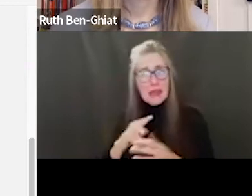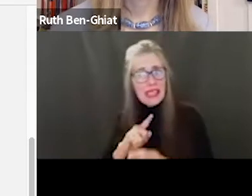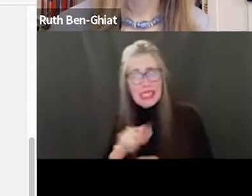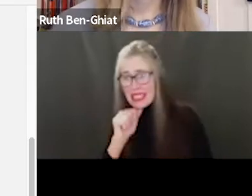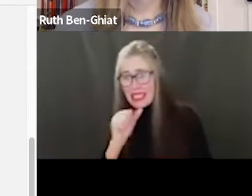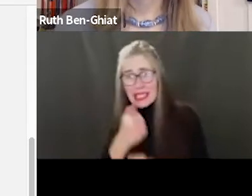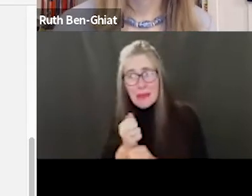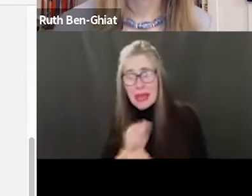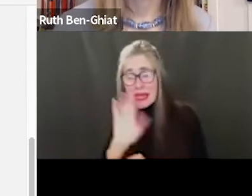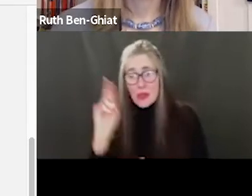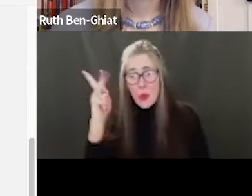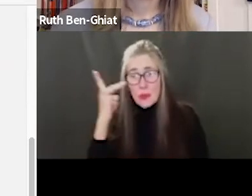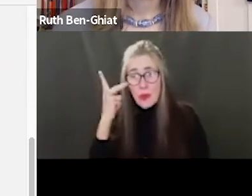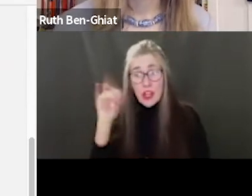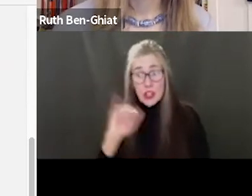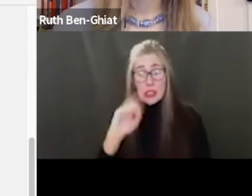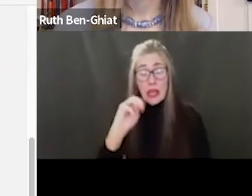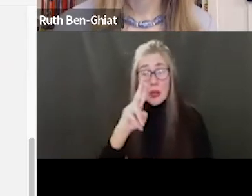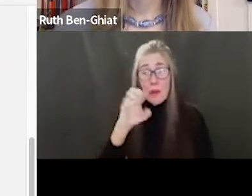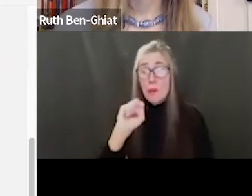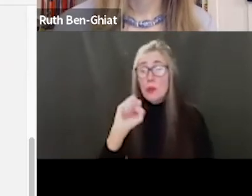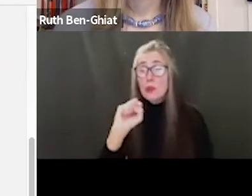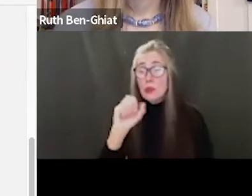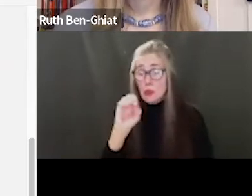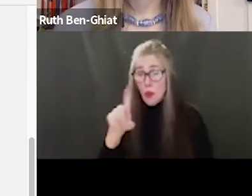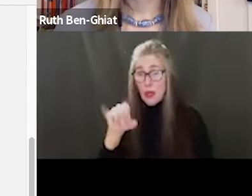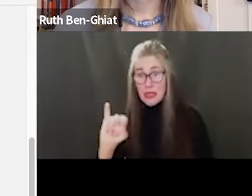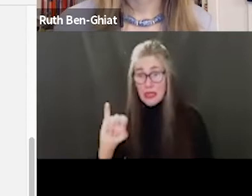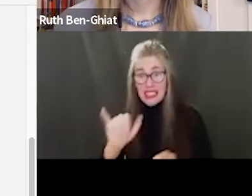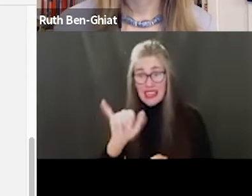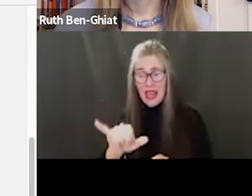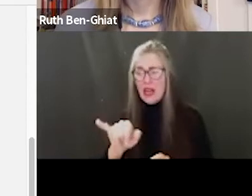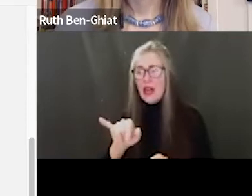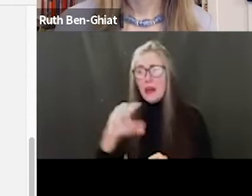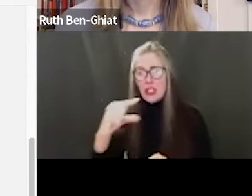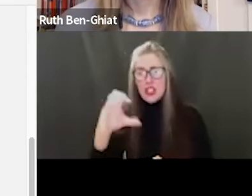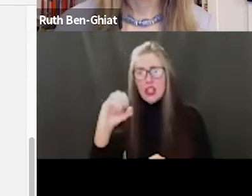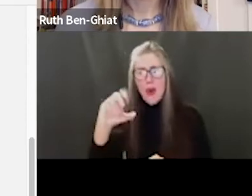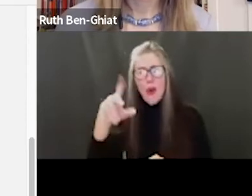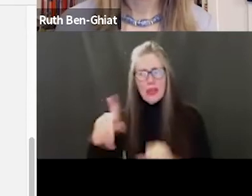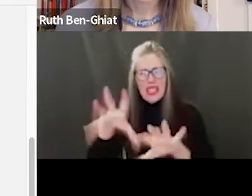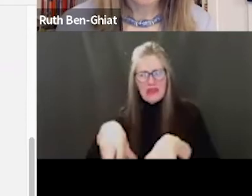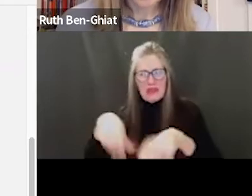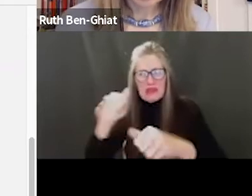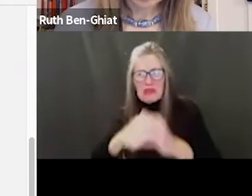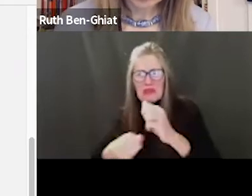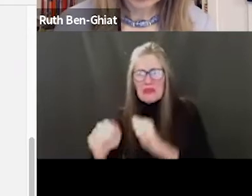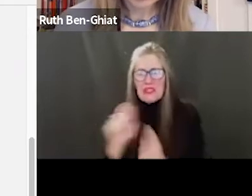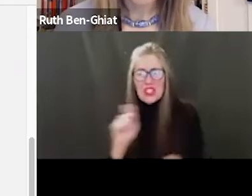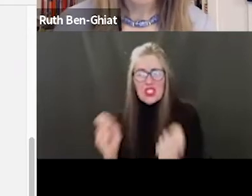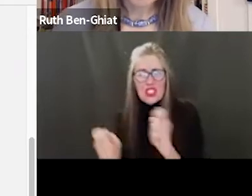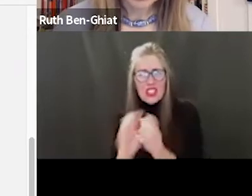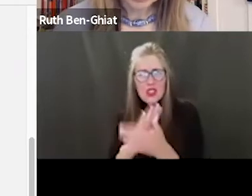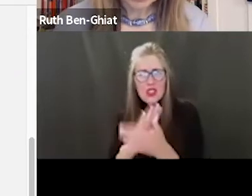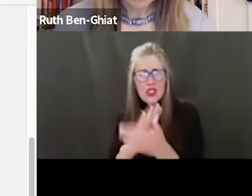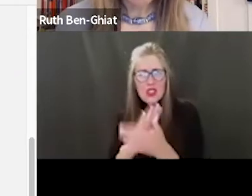like Berlusconi or Mussolini, how he's managed to domesticate the GOP in the space of just a few years. This is a